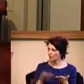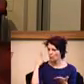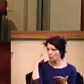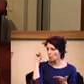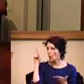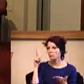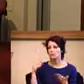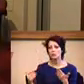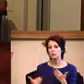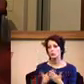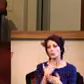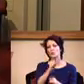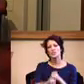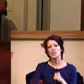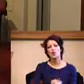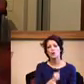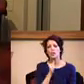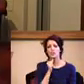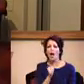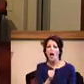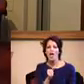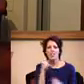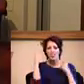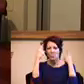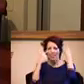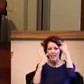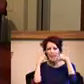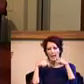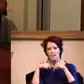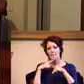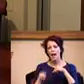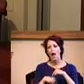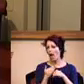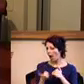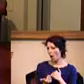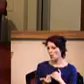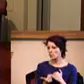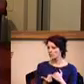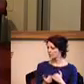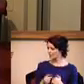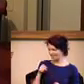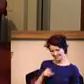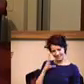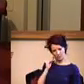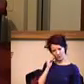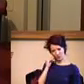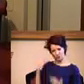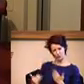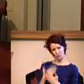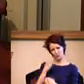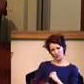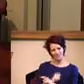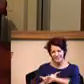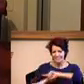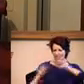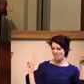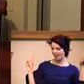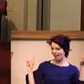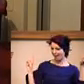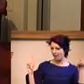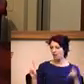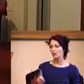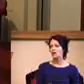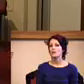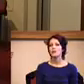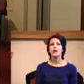this new year and not thinking about how this experience of a new year could be new could be different because so many of us